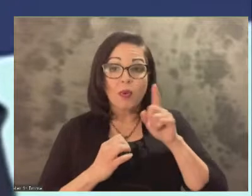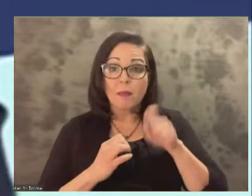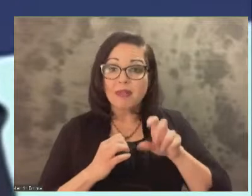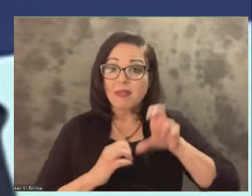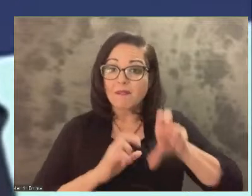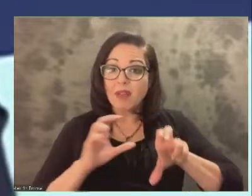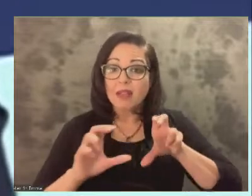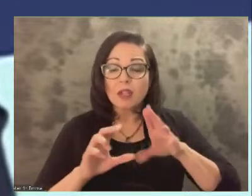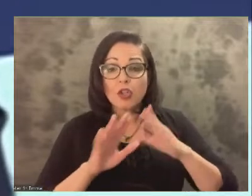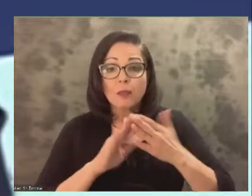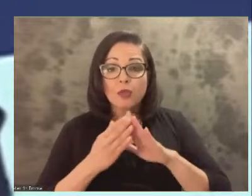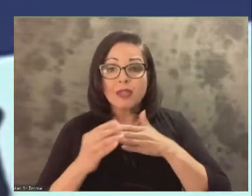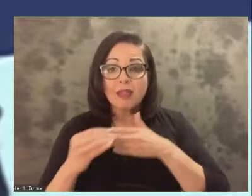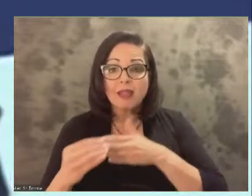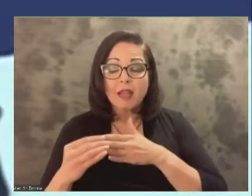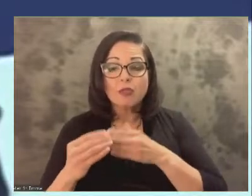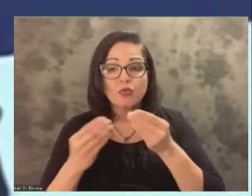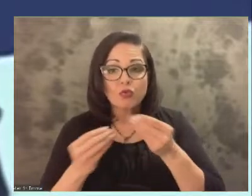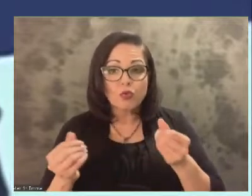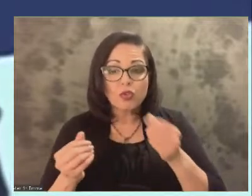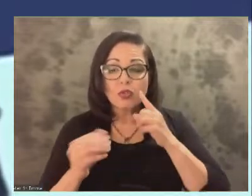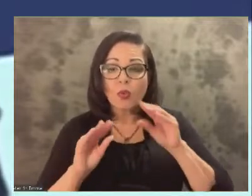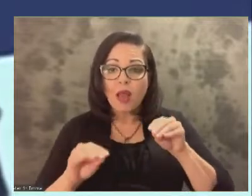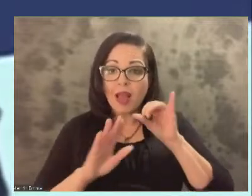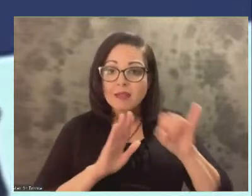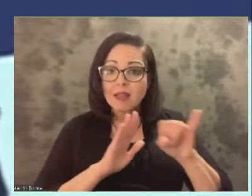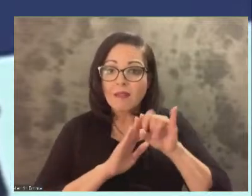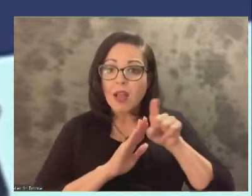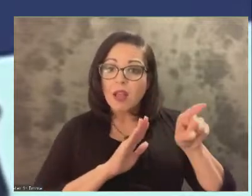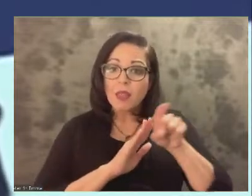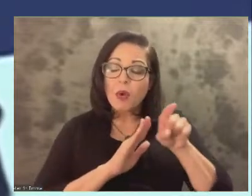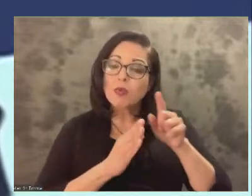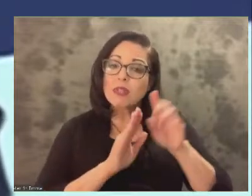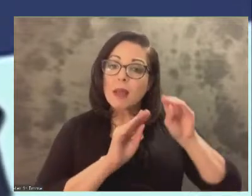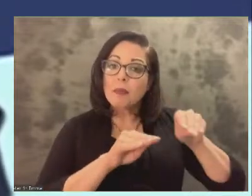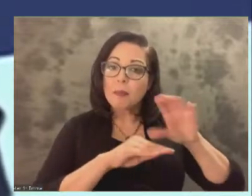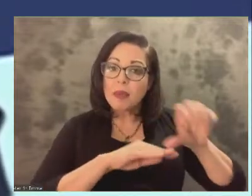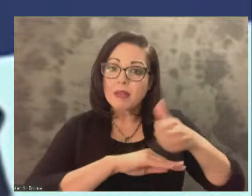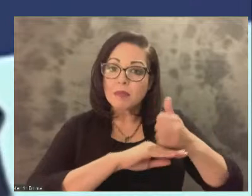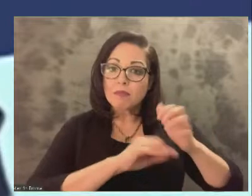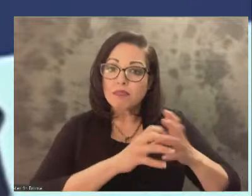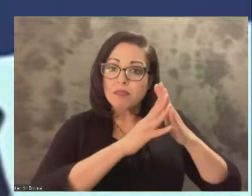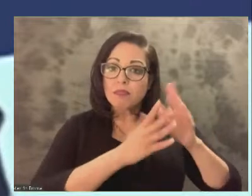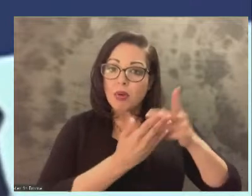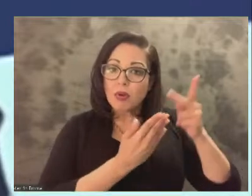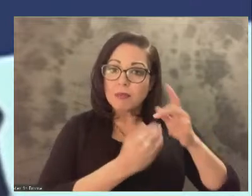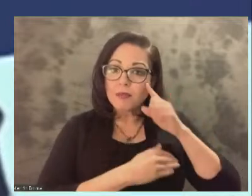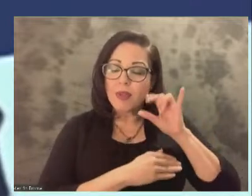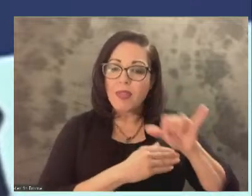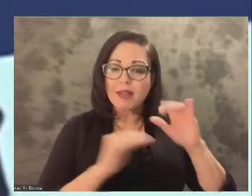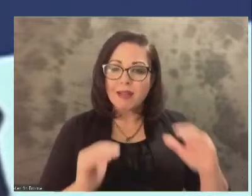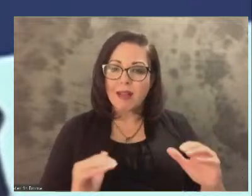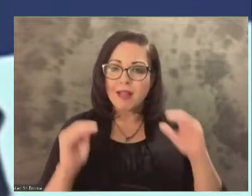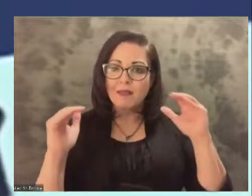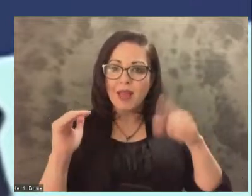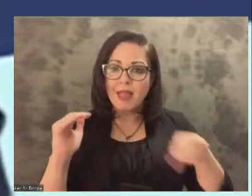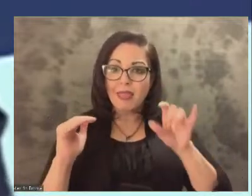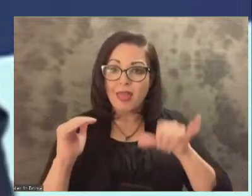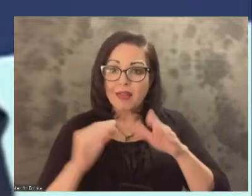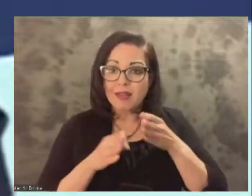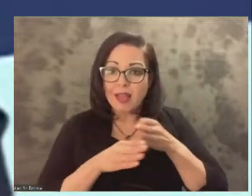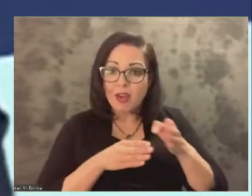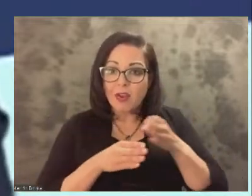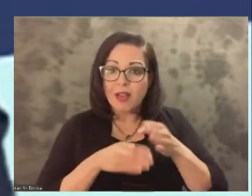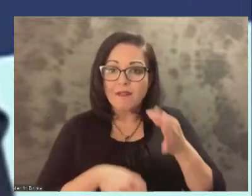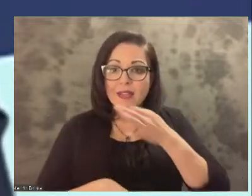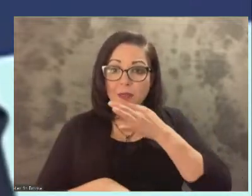solutions to identify and implement programs and processes that elevate this expertise. And to further